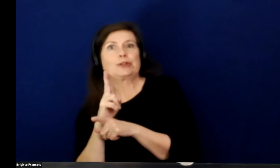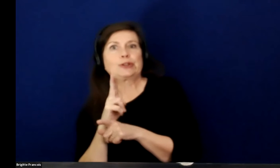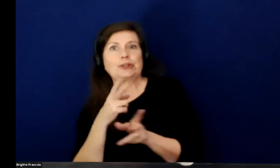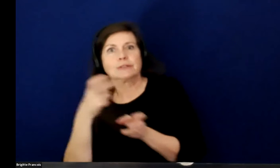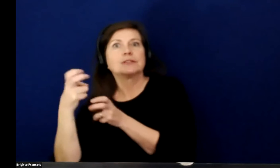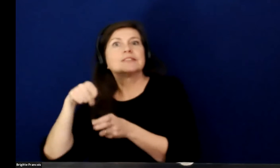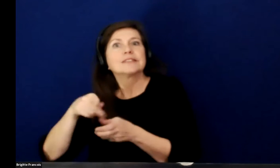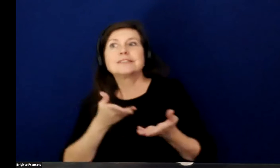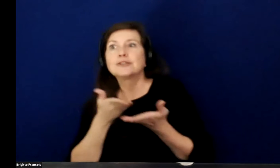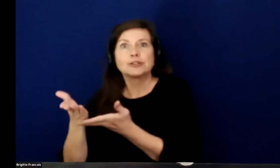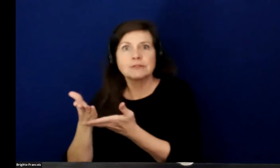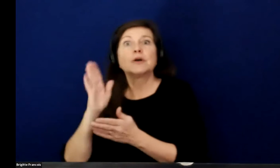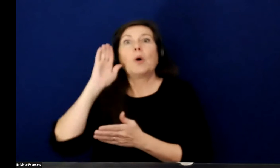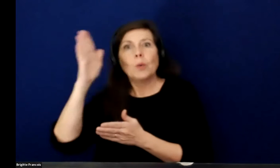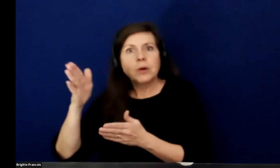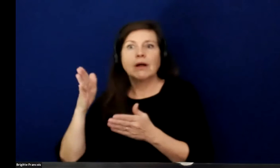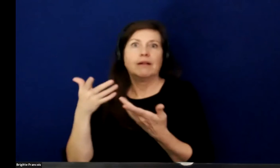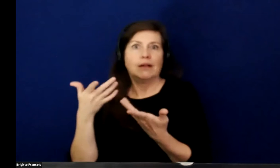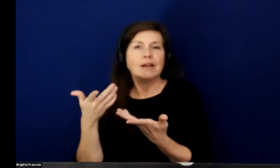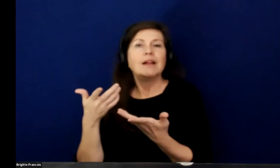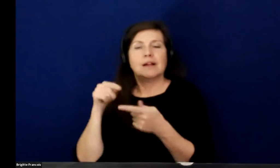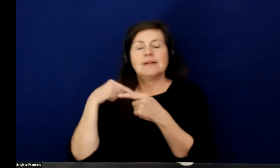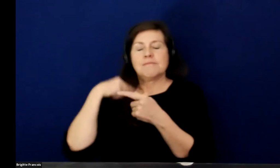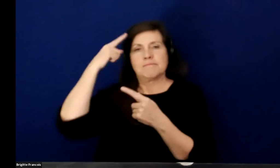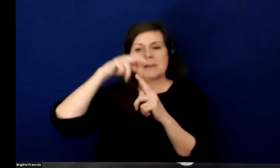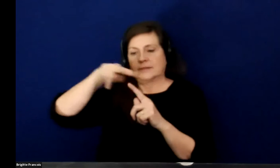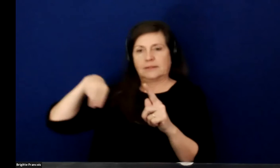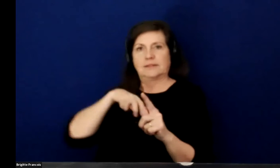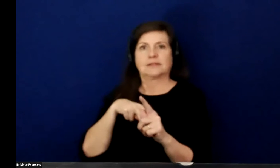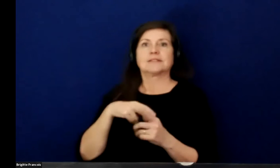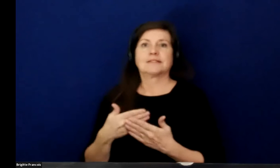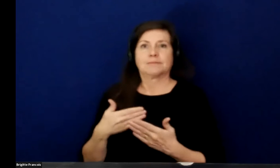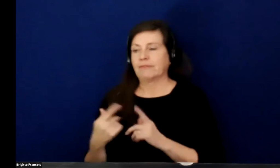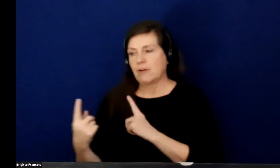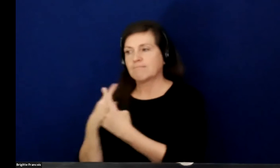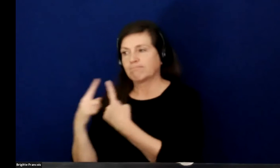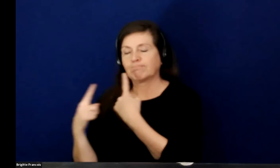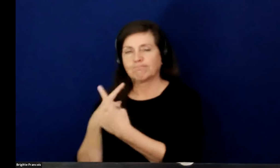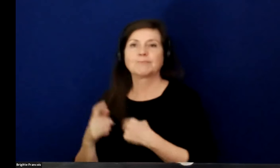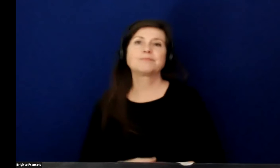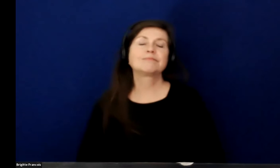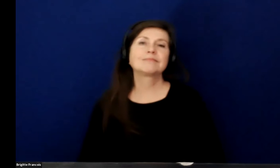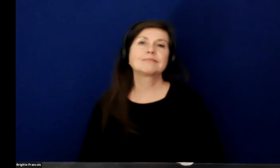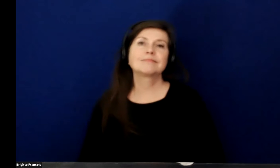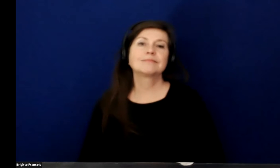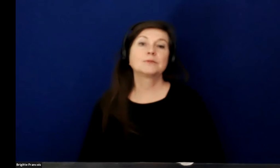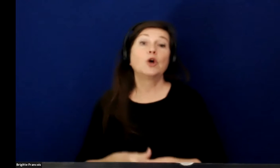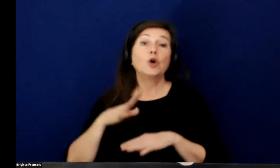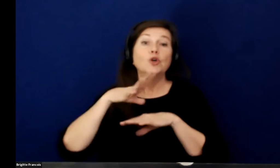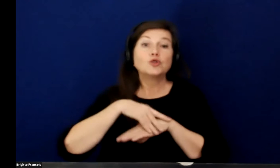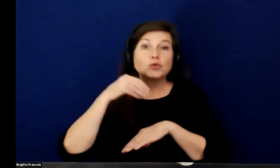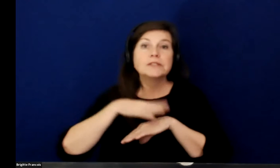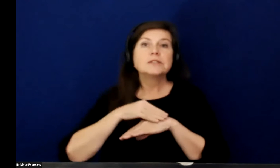So thank you, Alf. That was very enlightening. And I saw that we had really the Swedish broadcasting, the